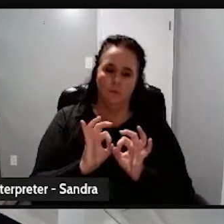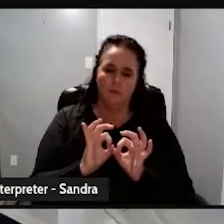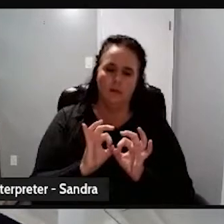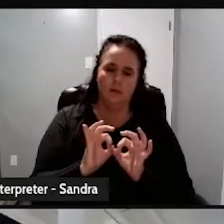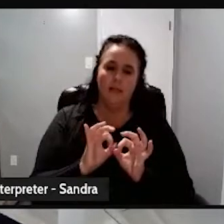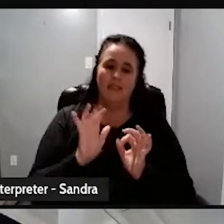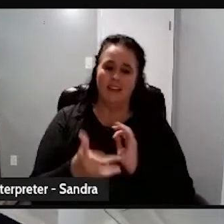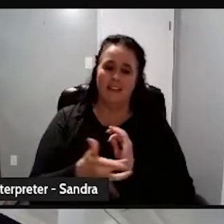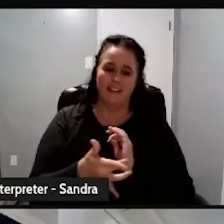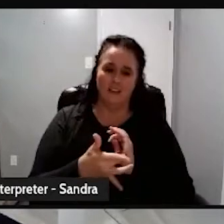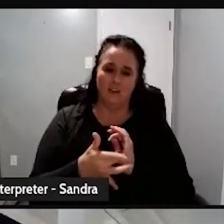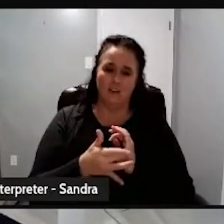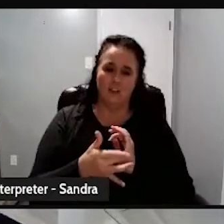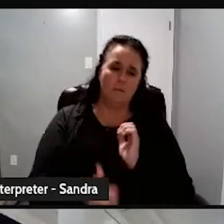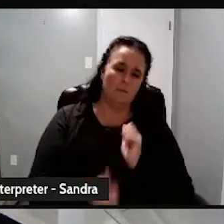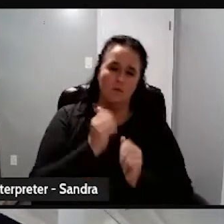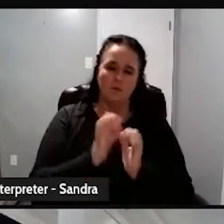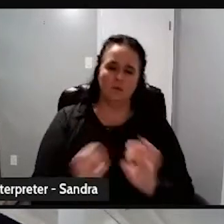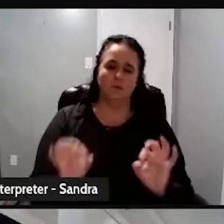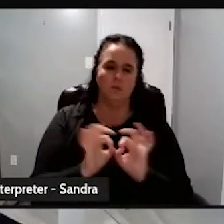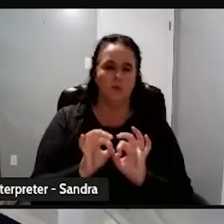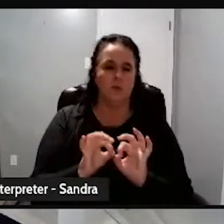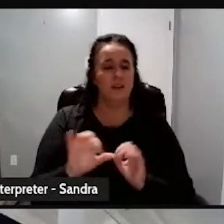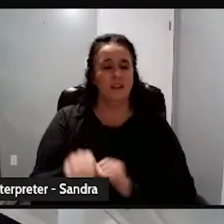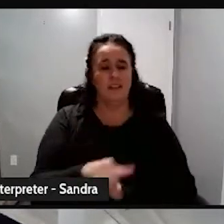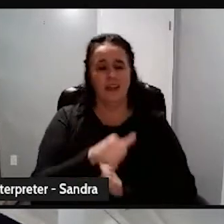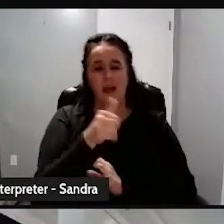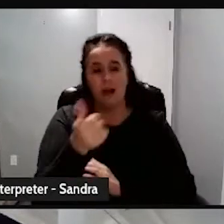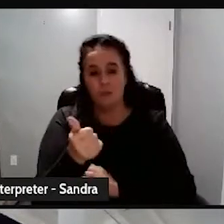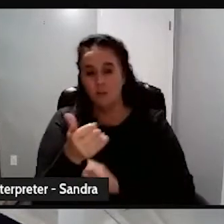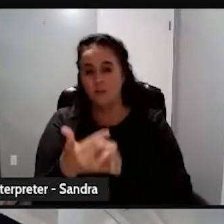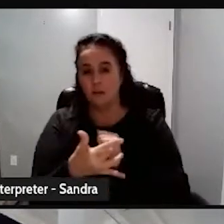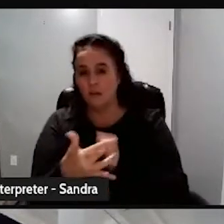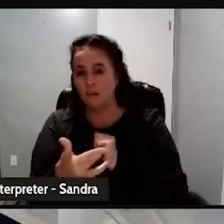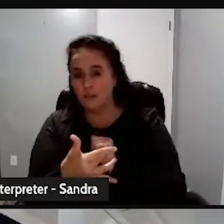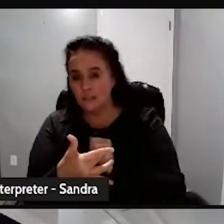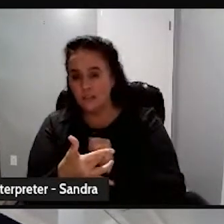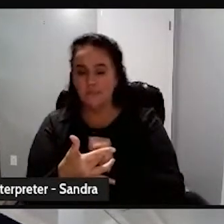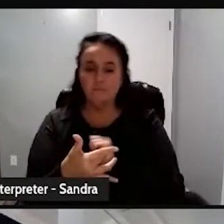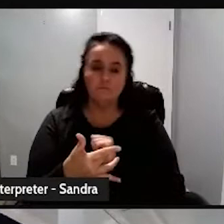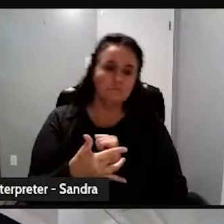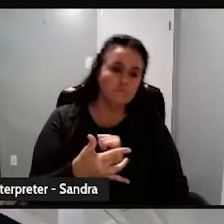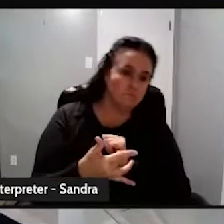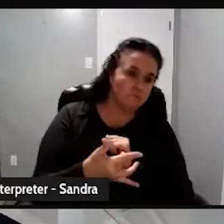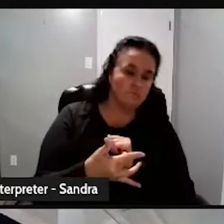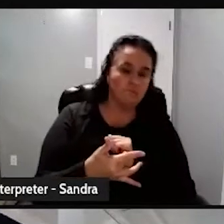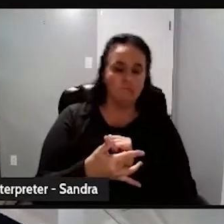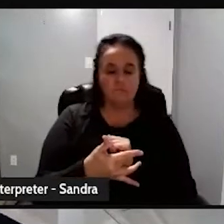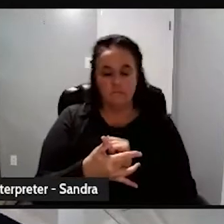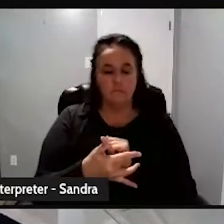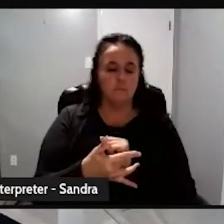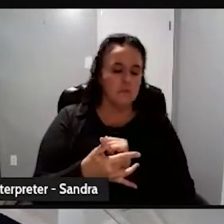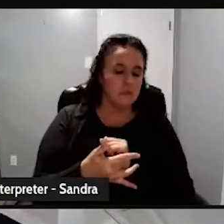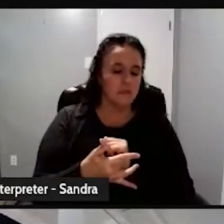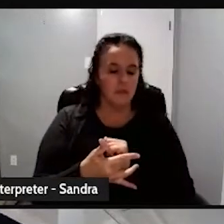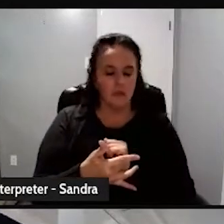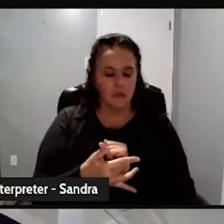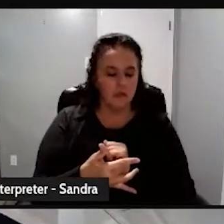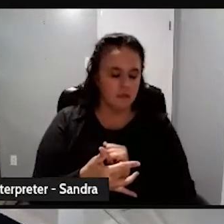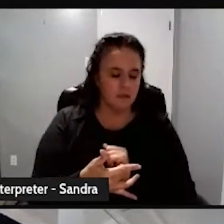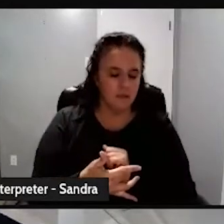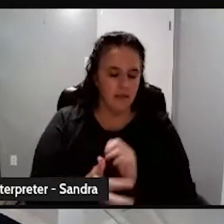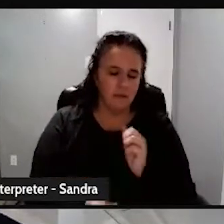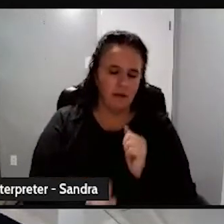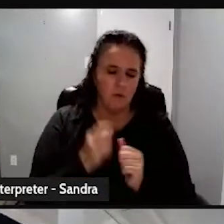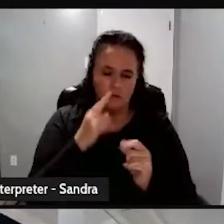my mind. And the rest of it, In my most cynical, I think